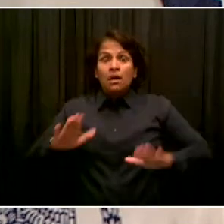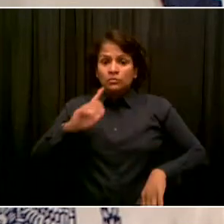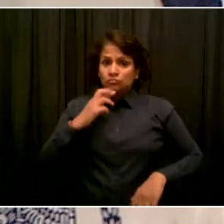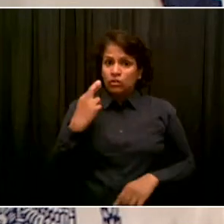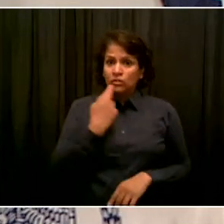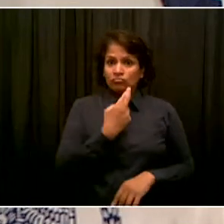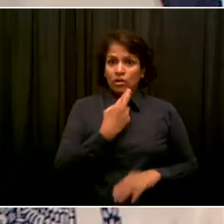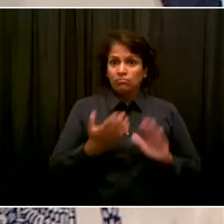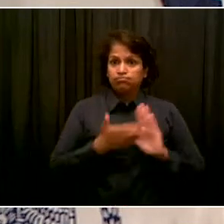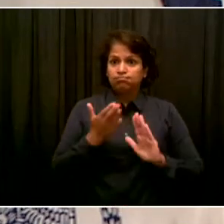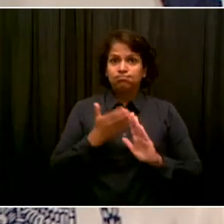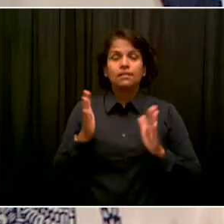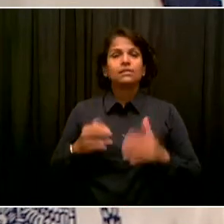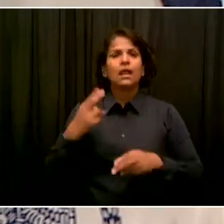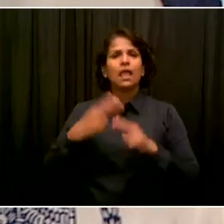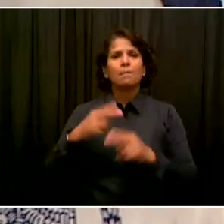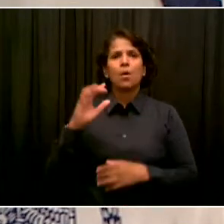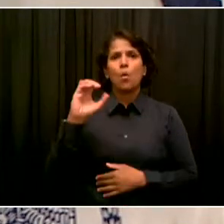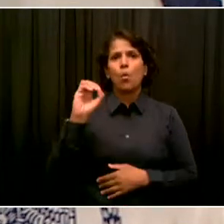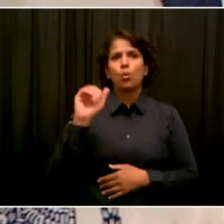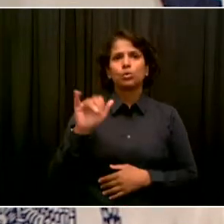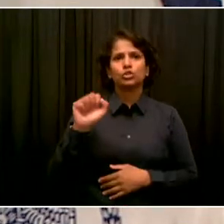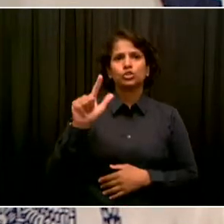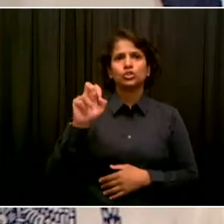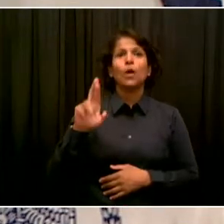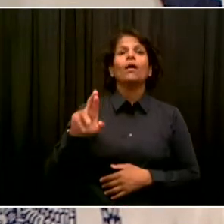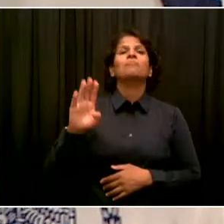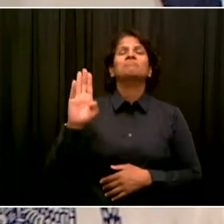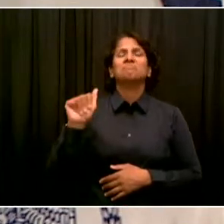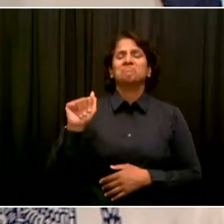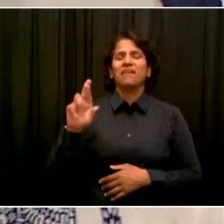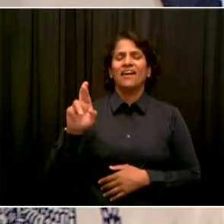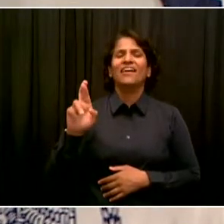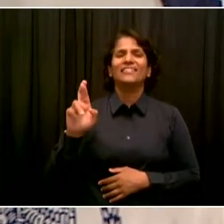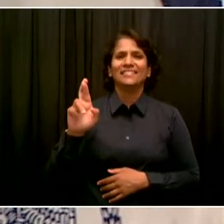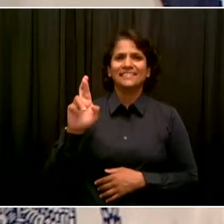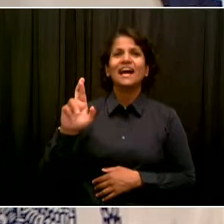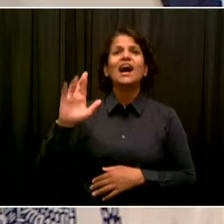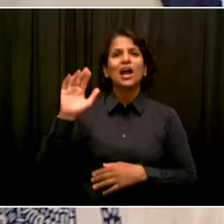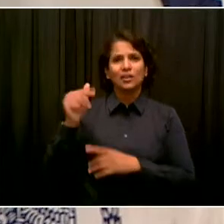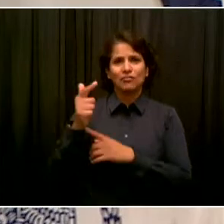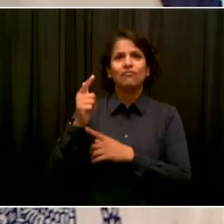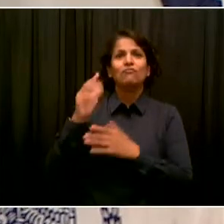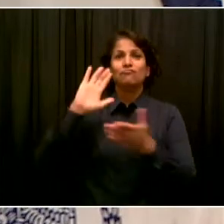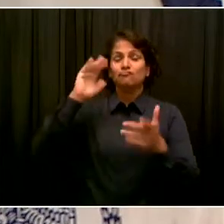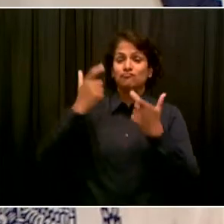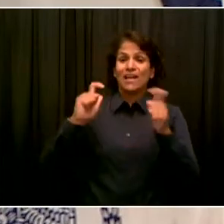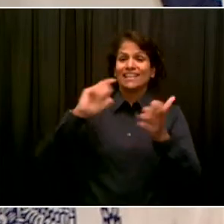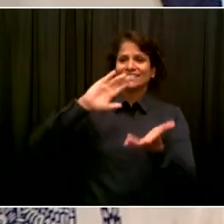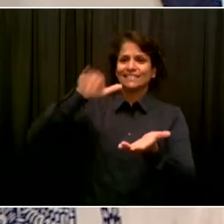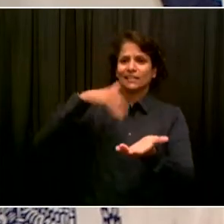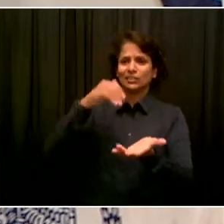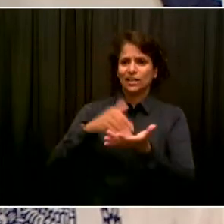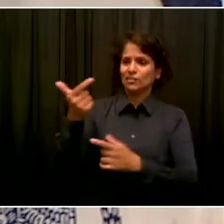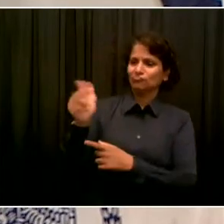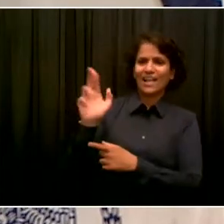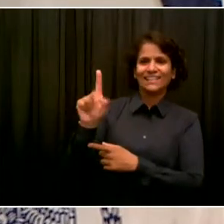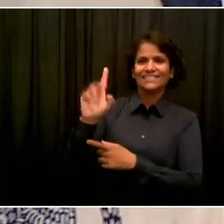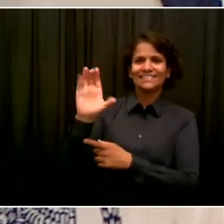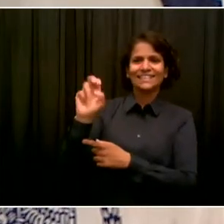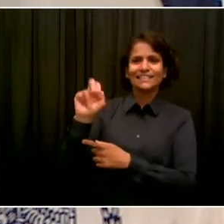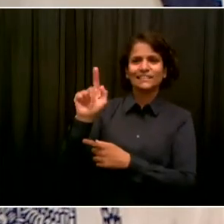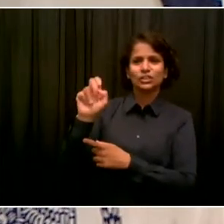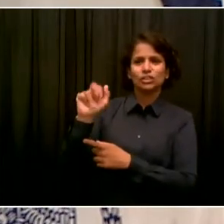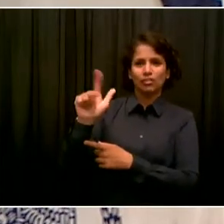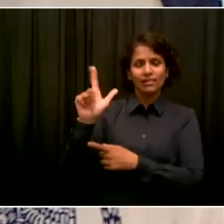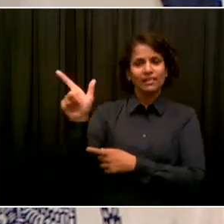Bar and Restaurant at Grand Central Terminal. I'm going to hold up this menu because it's an amazing menu.